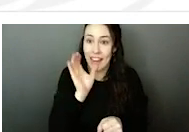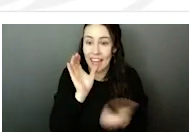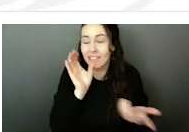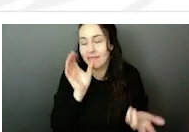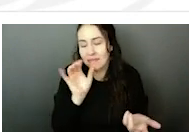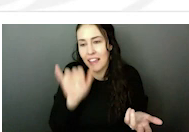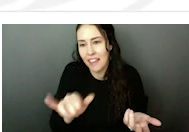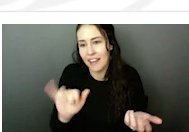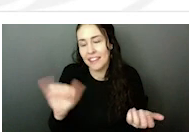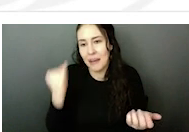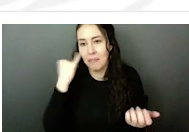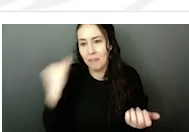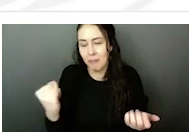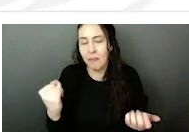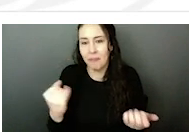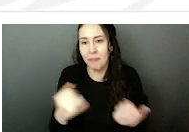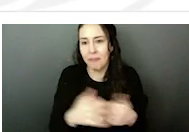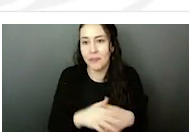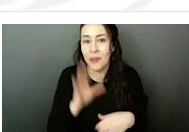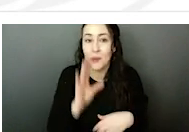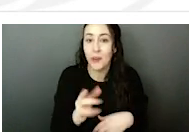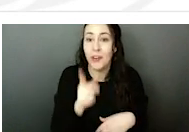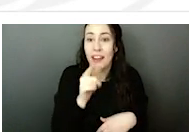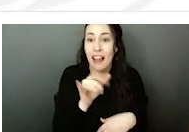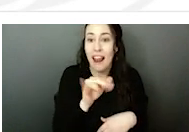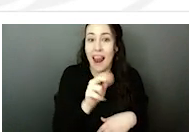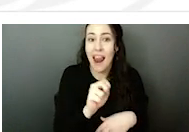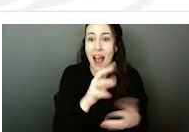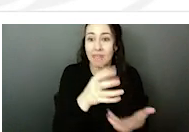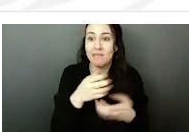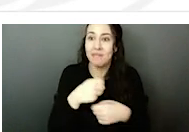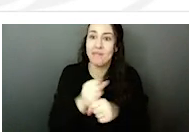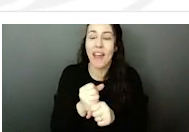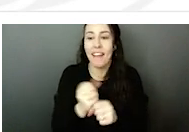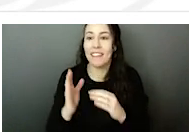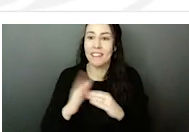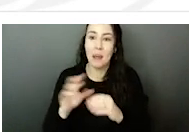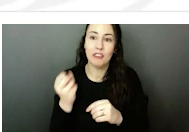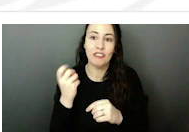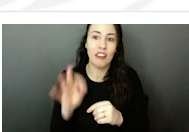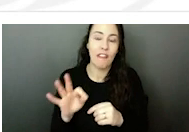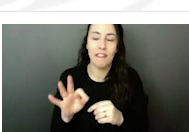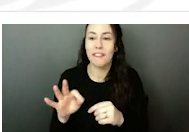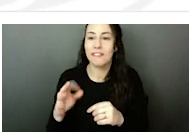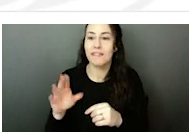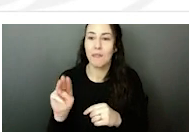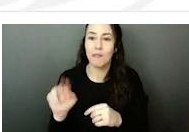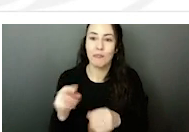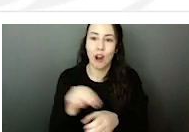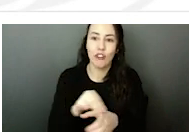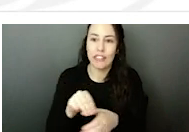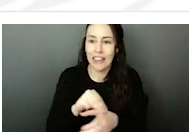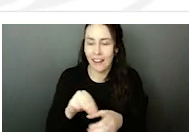those limes and make a top shelf margarita, right? We're gonna make sure that that's useful and helpful for our system, because there is an element